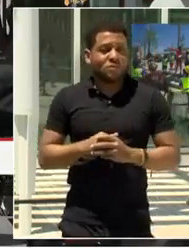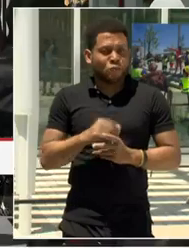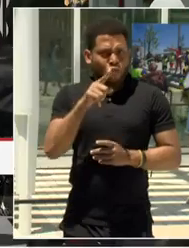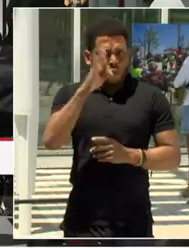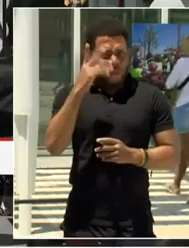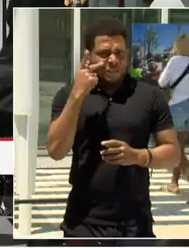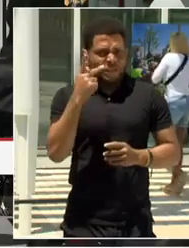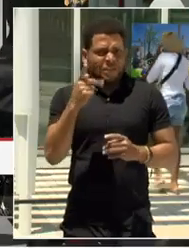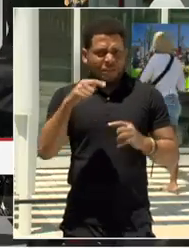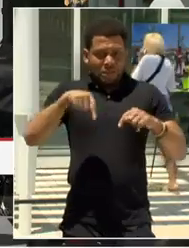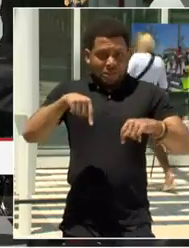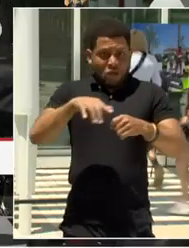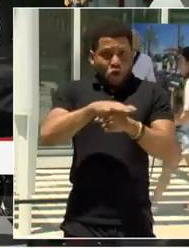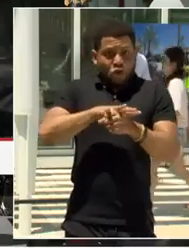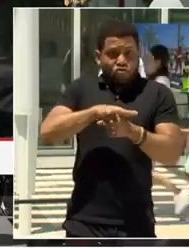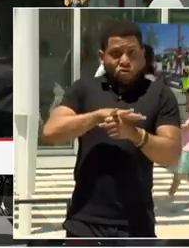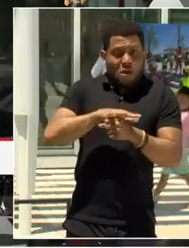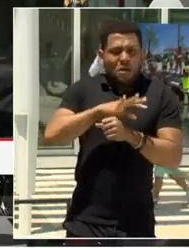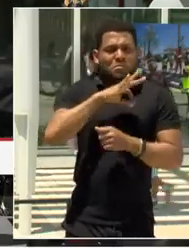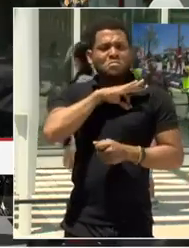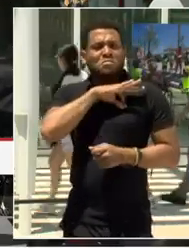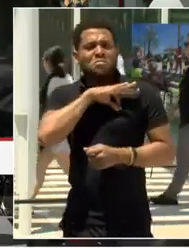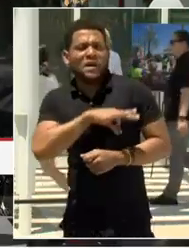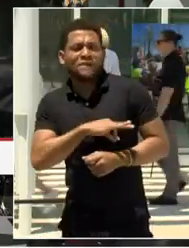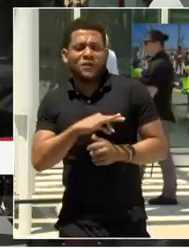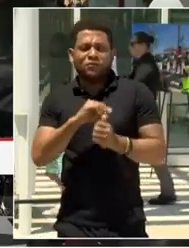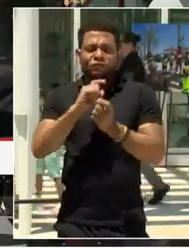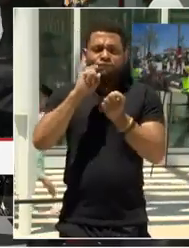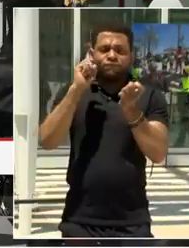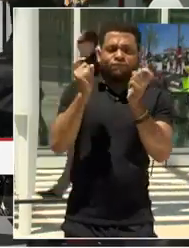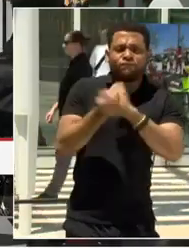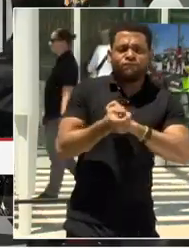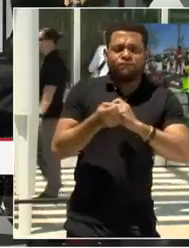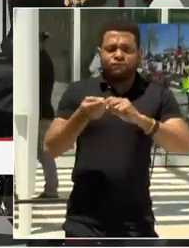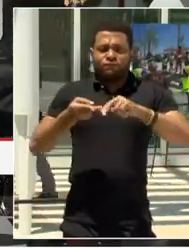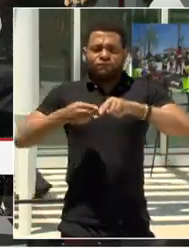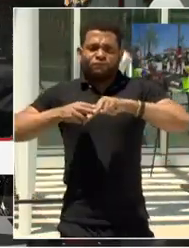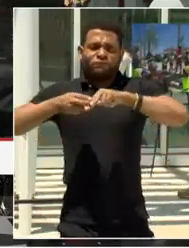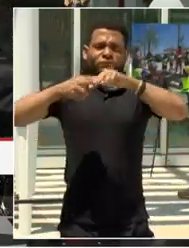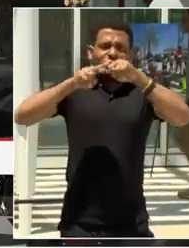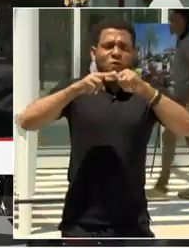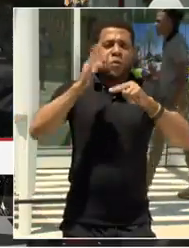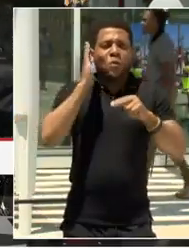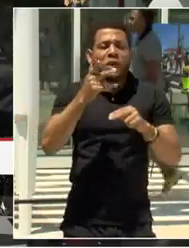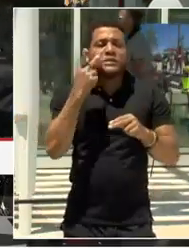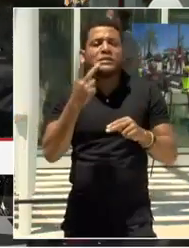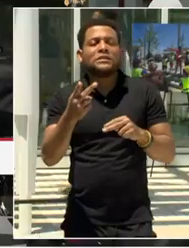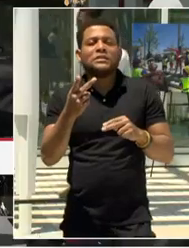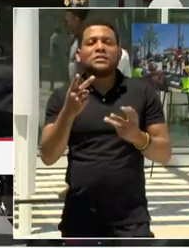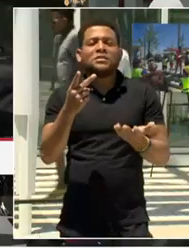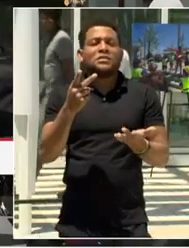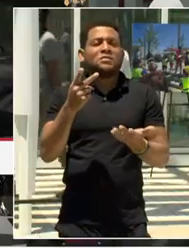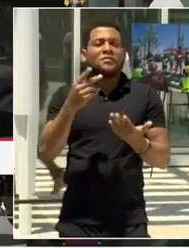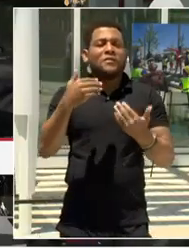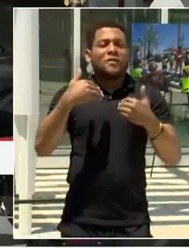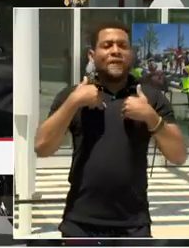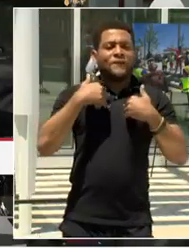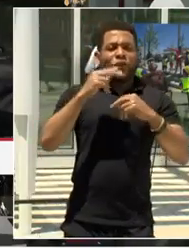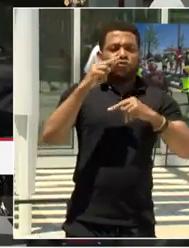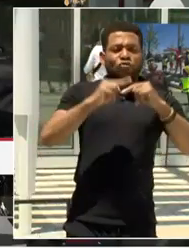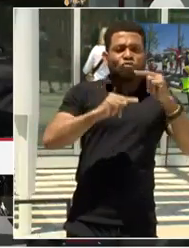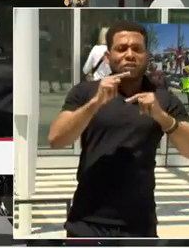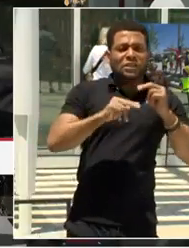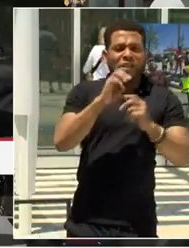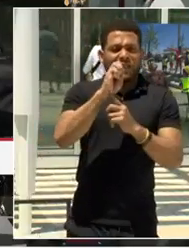evolve as the private development team of the Reservoir District continues to come online. Construction on the EYA townhomes will begin